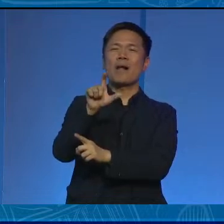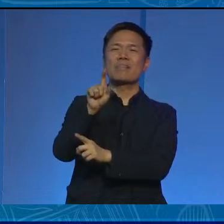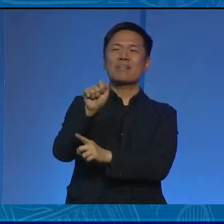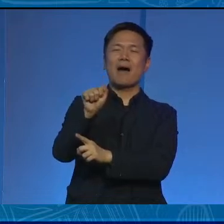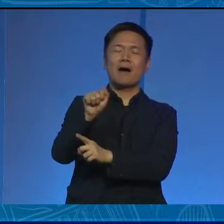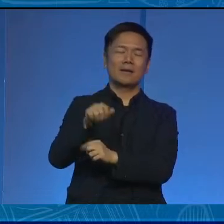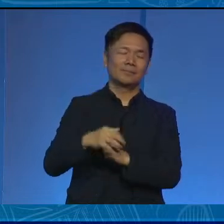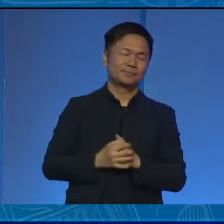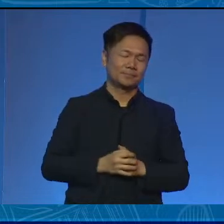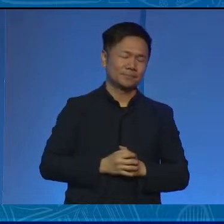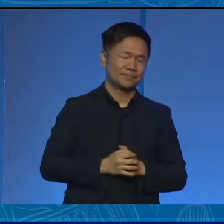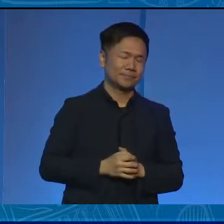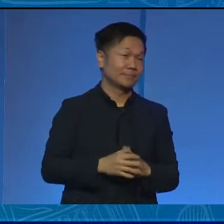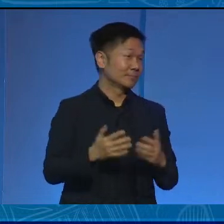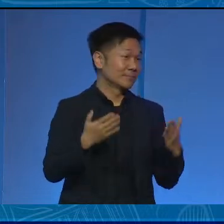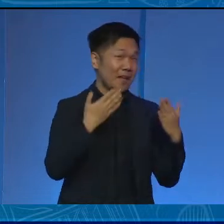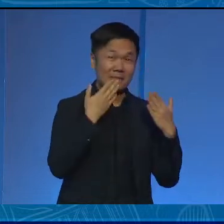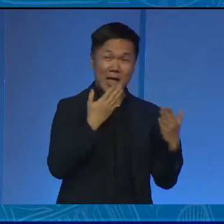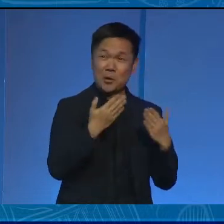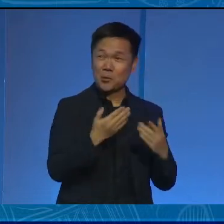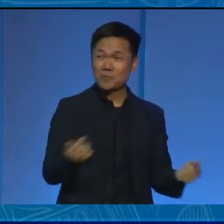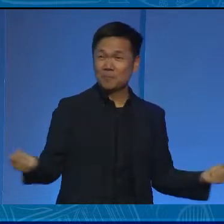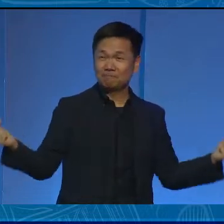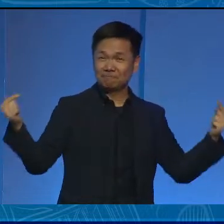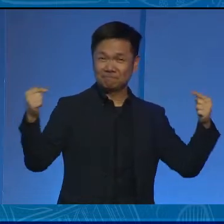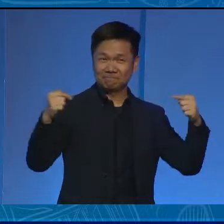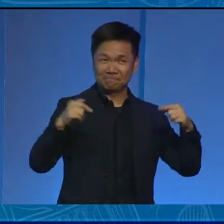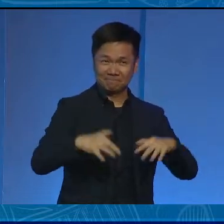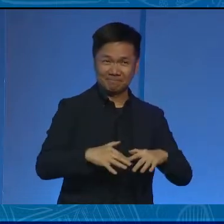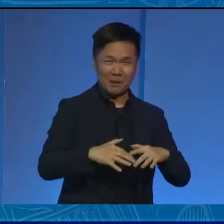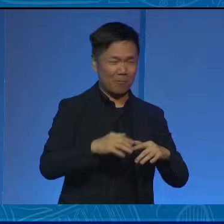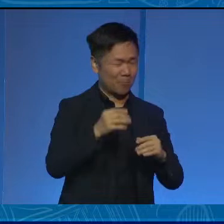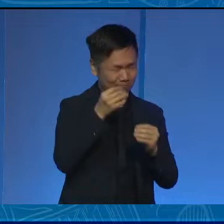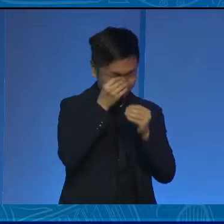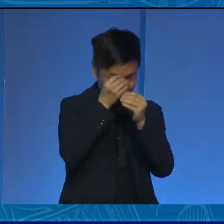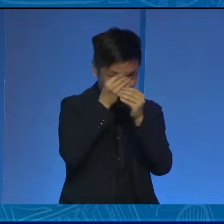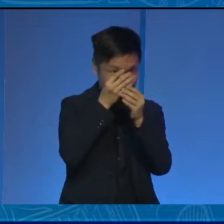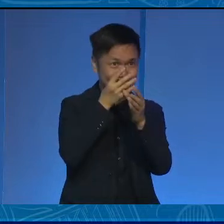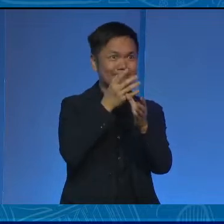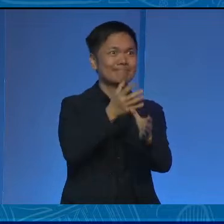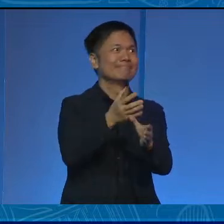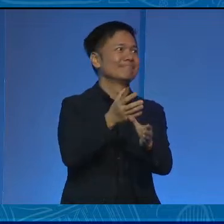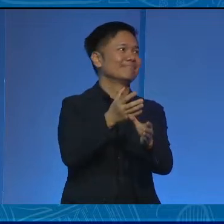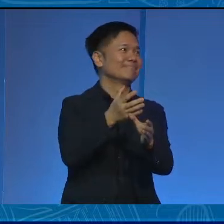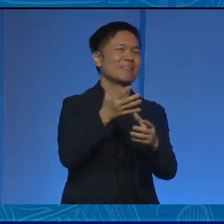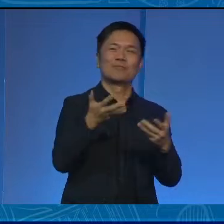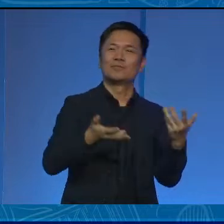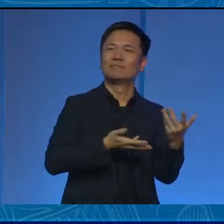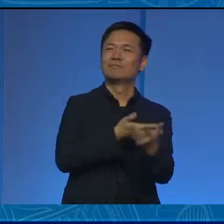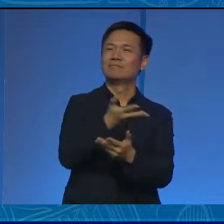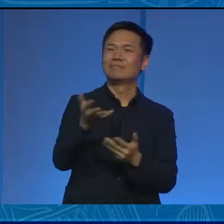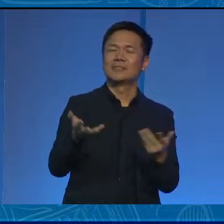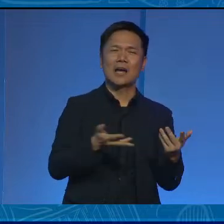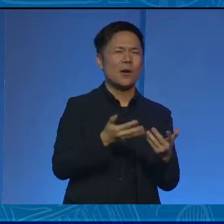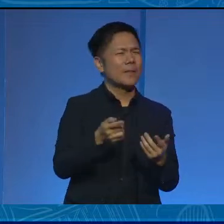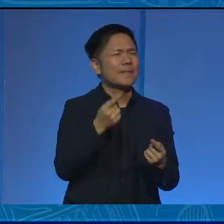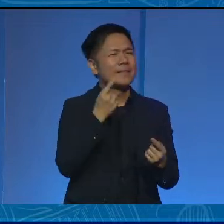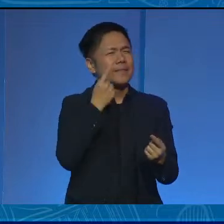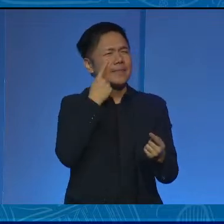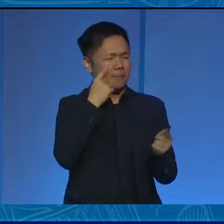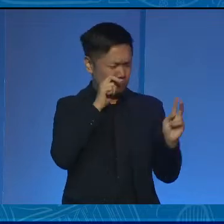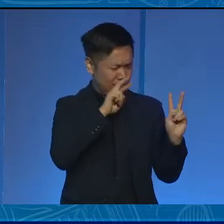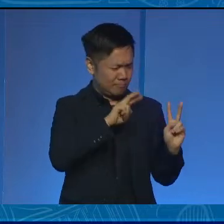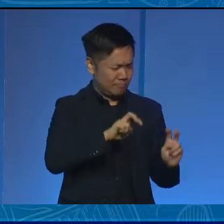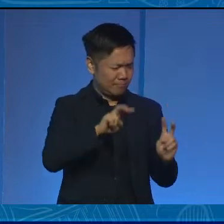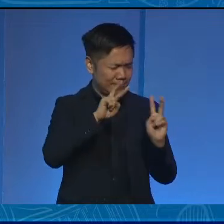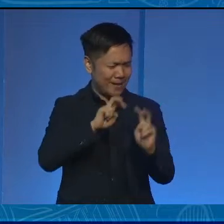Thank you, everyone, for enriching our discussions with your views and ideas. And thank you for identifying so many ways we can